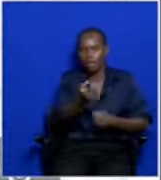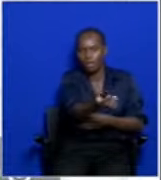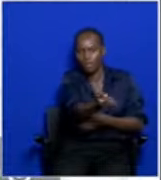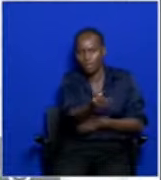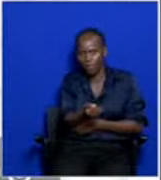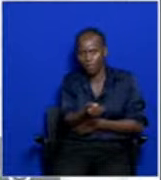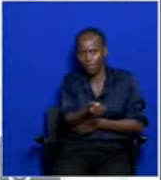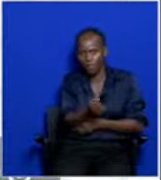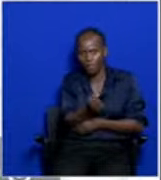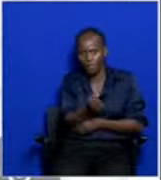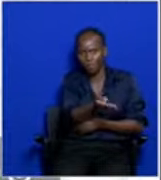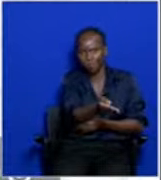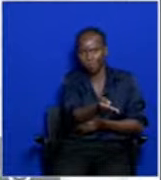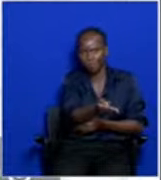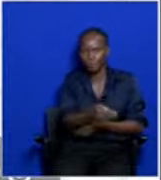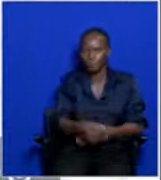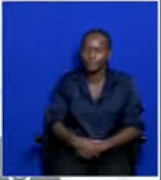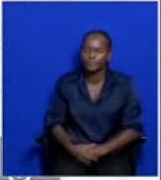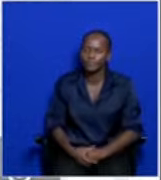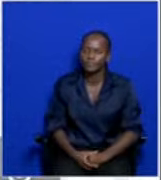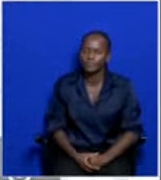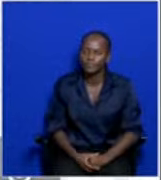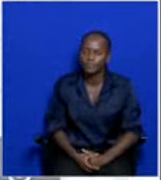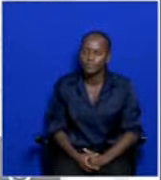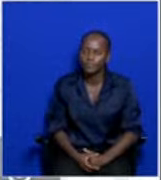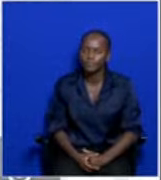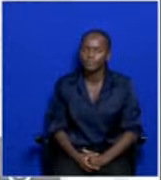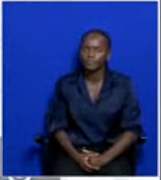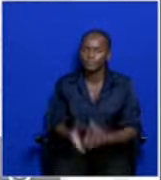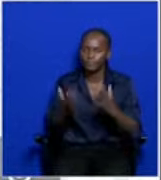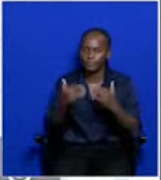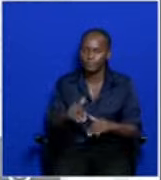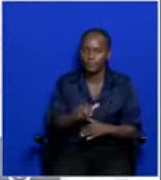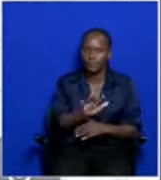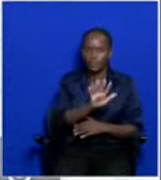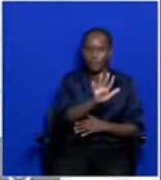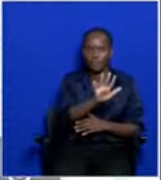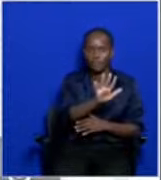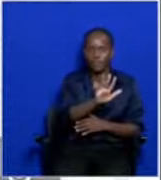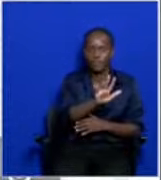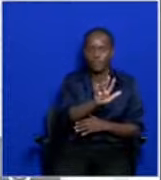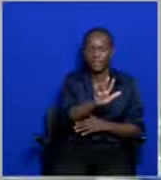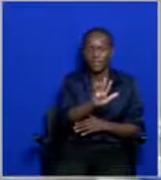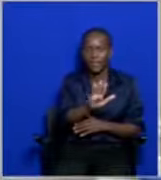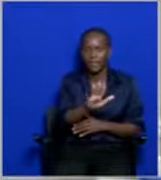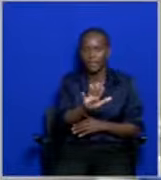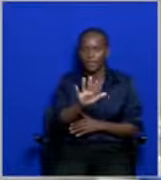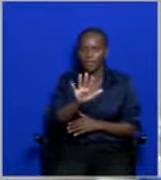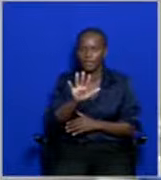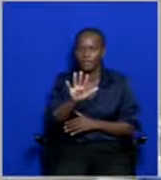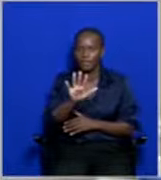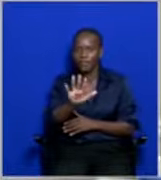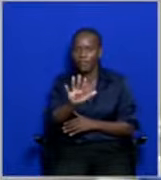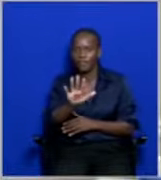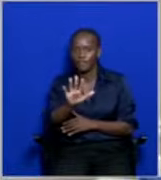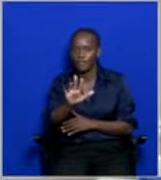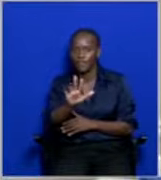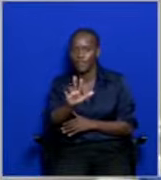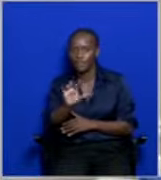I think 589 and 590 are in the wrong order. I instructed go back to